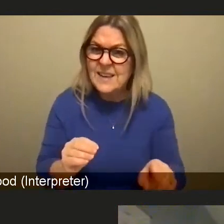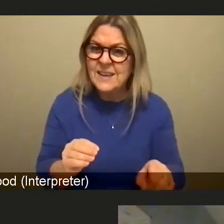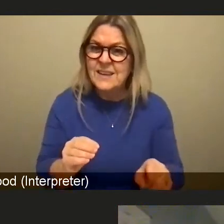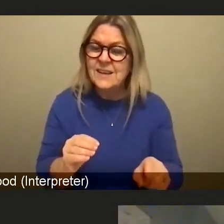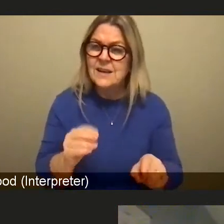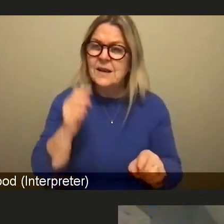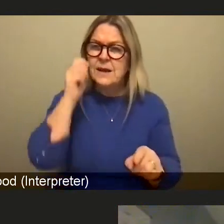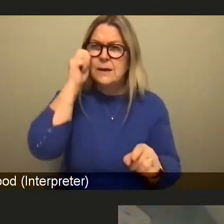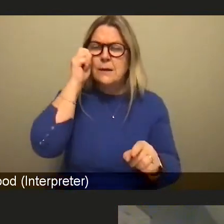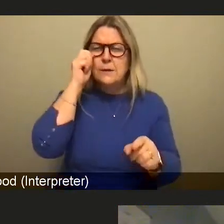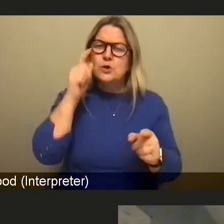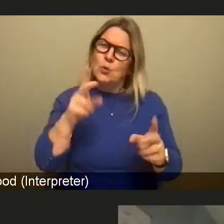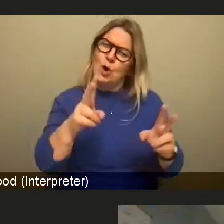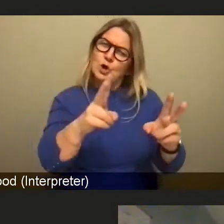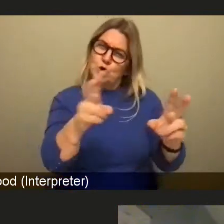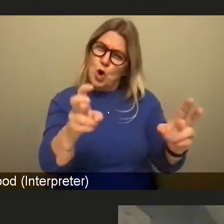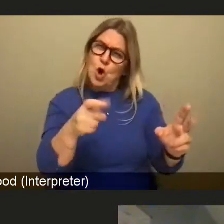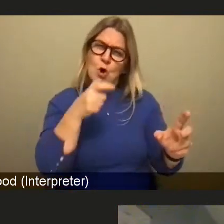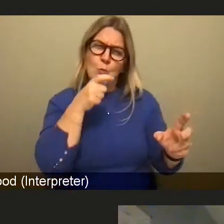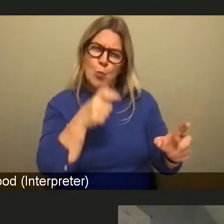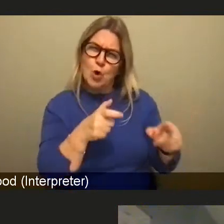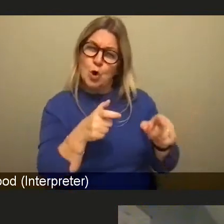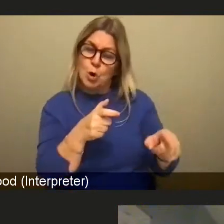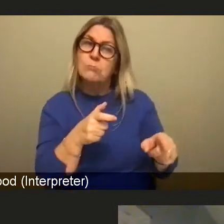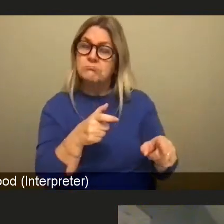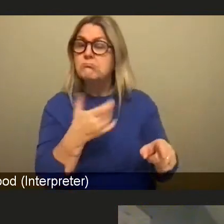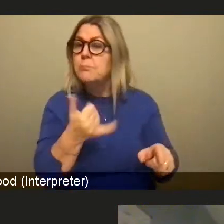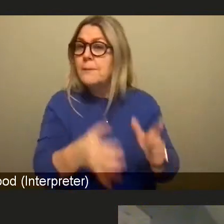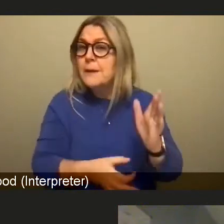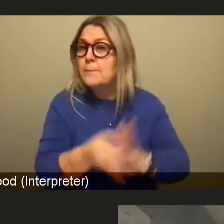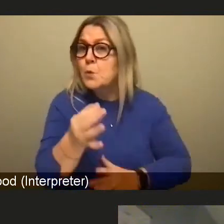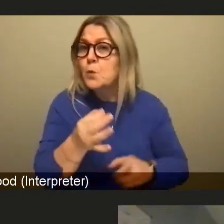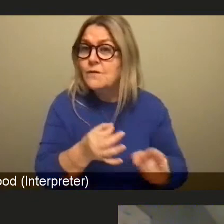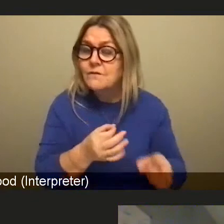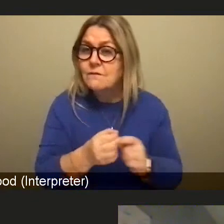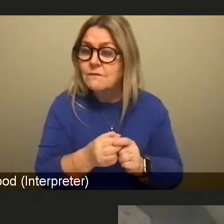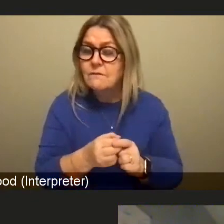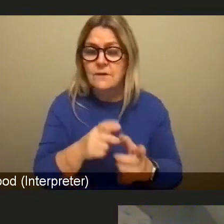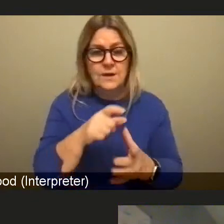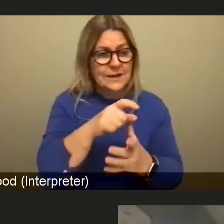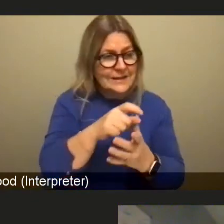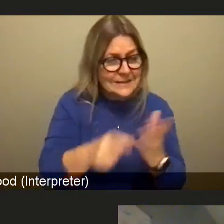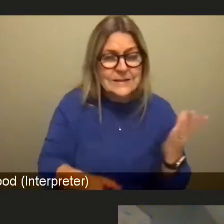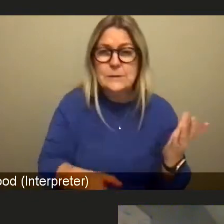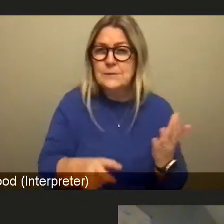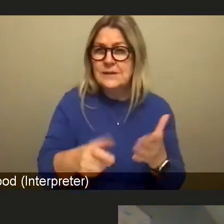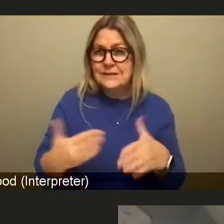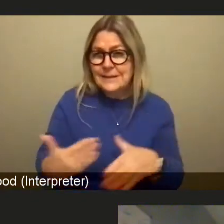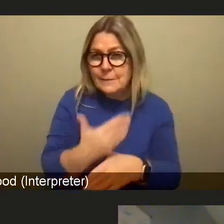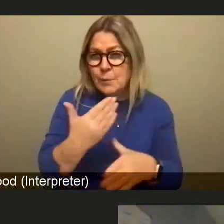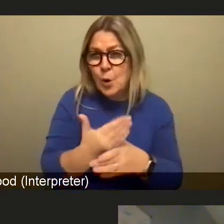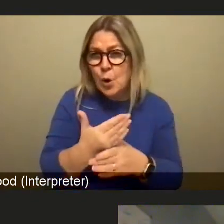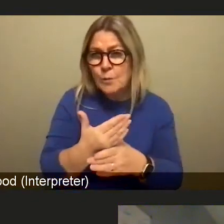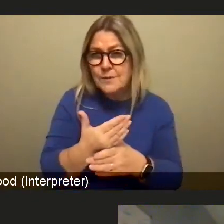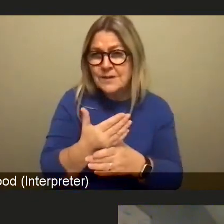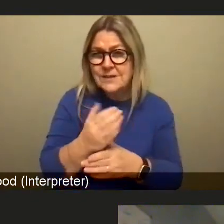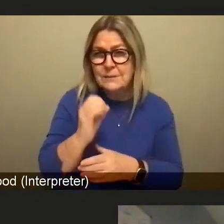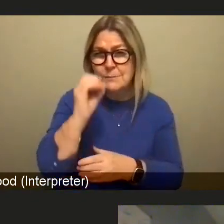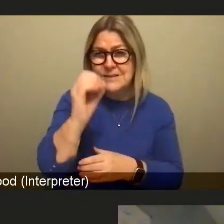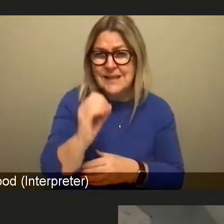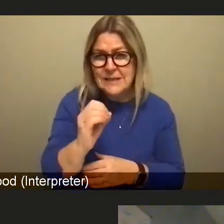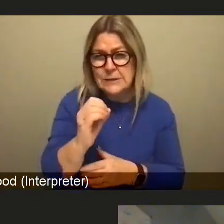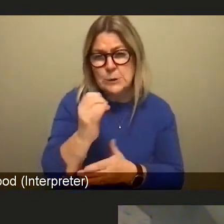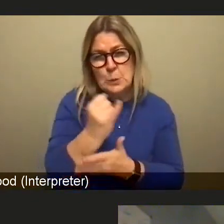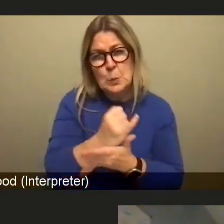that and improve the disability employment statistics, which are, quite woeful.